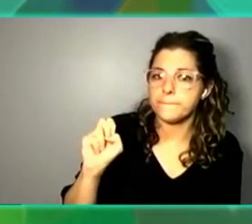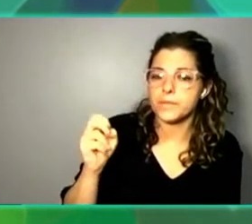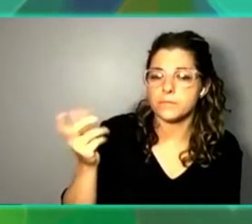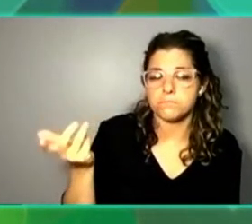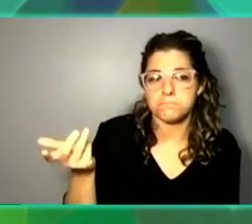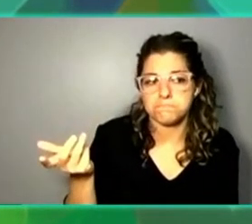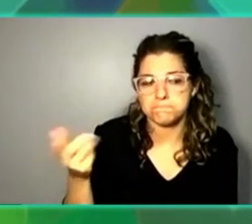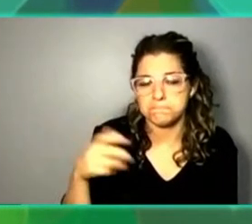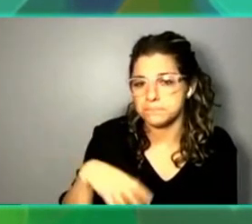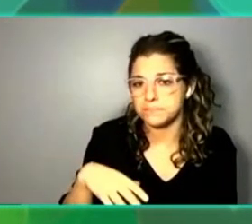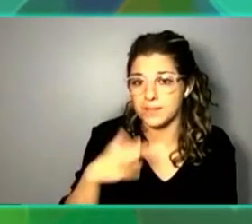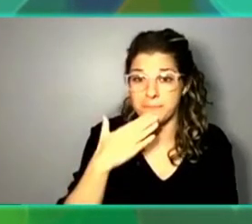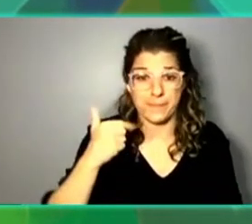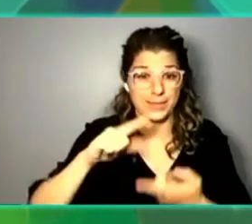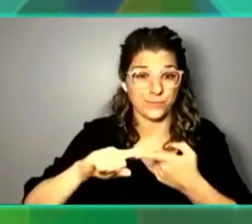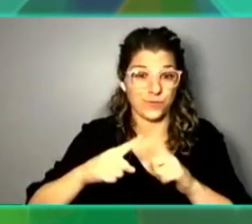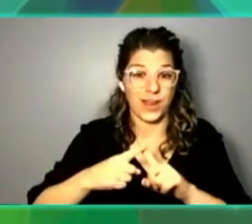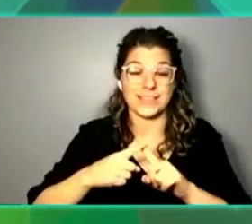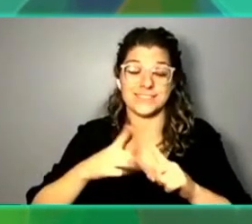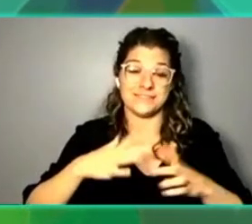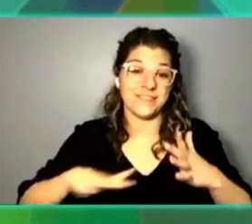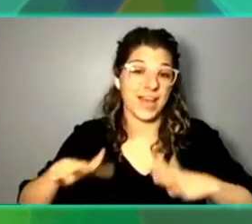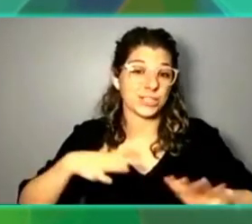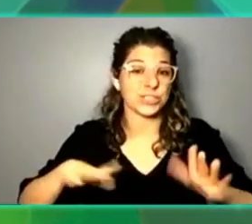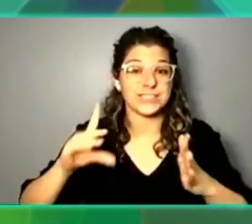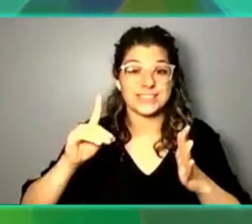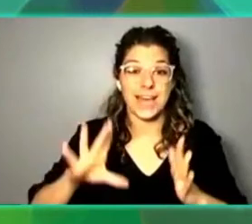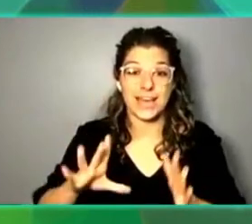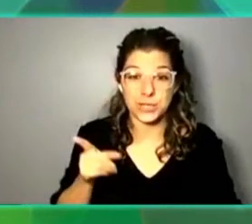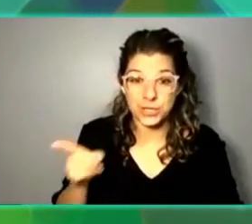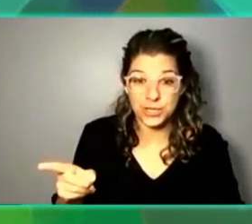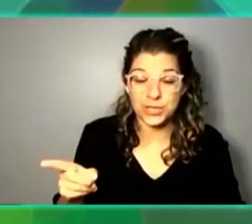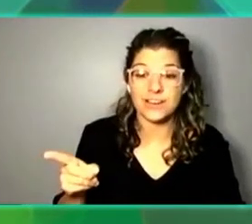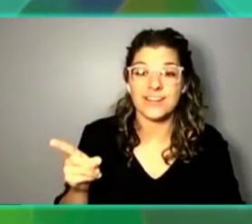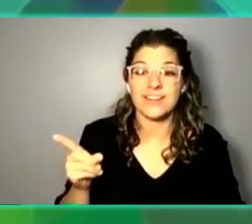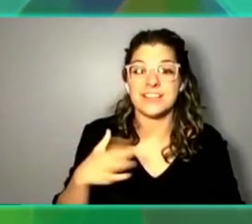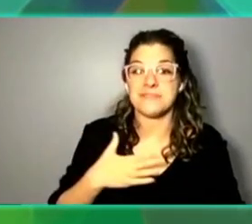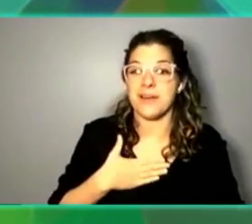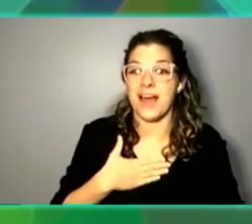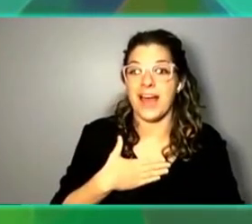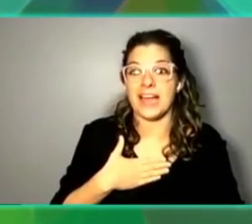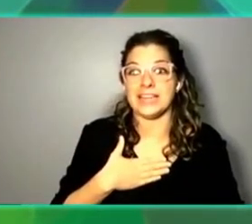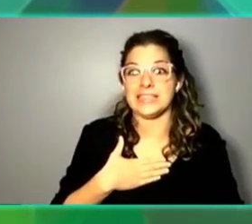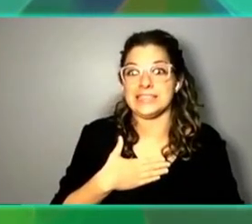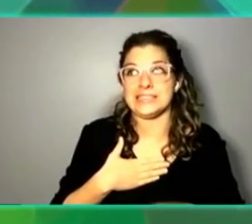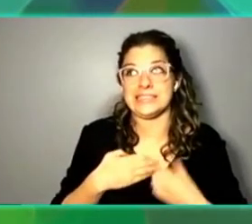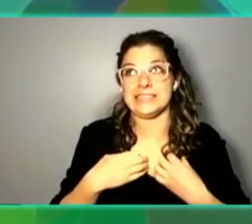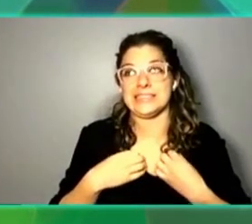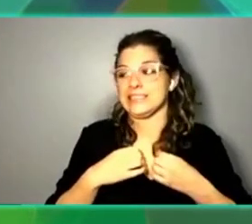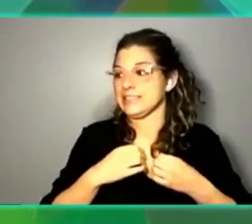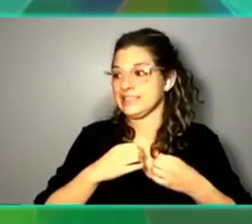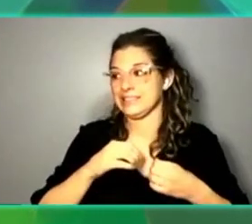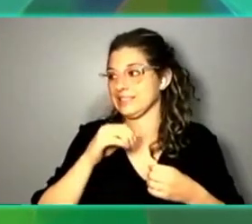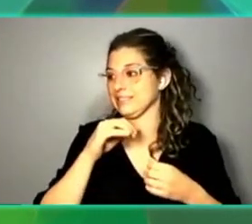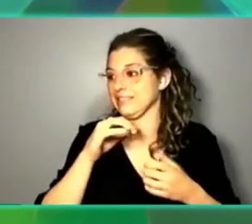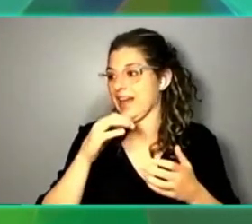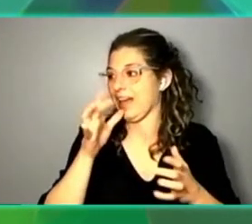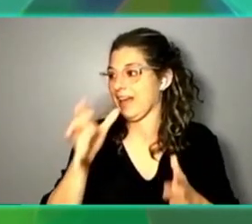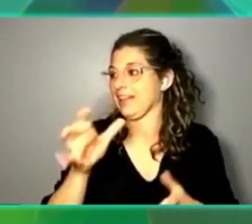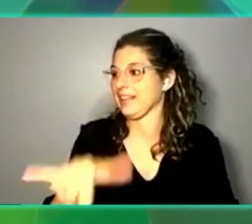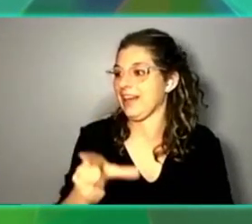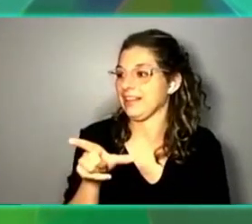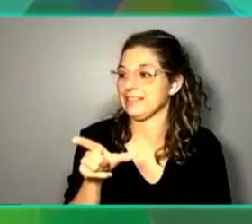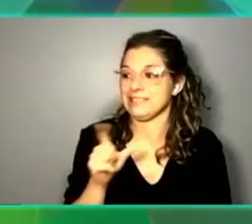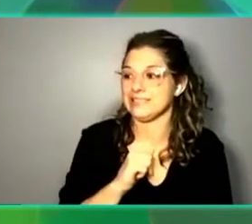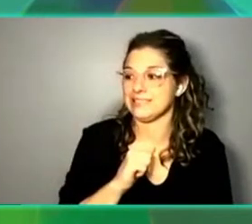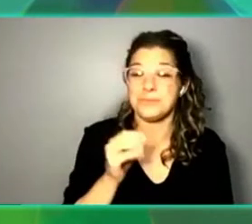the best friend who's a fashion designer is maybe my like least favorite. It's more, I feel like that's definitely more